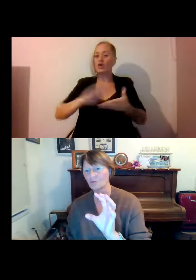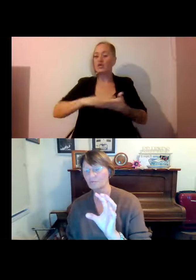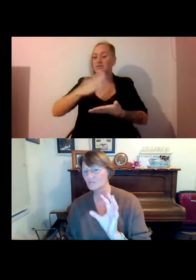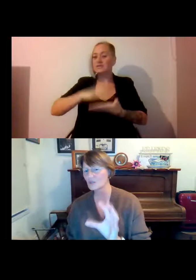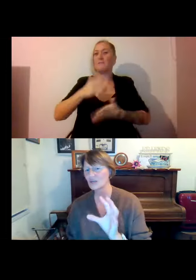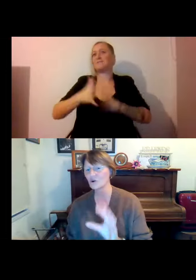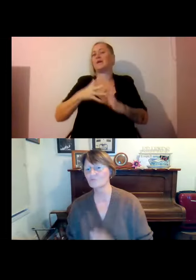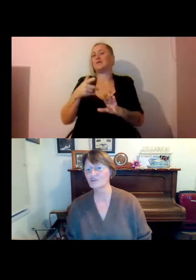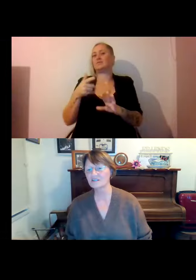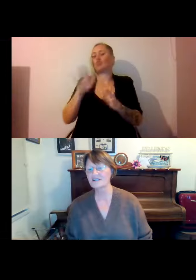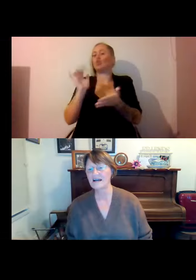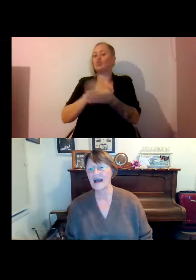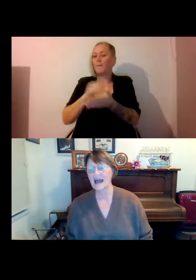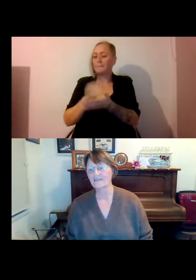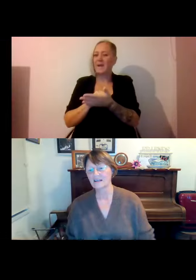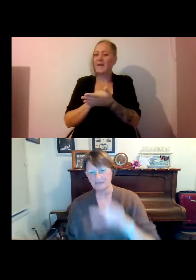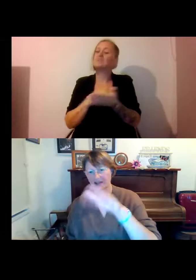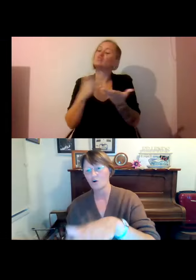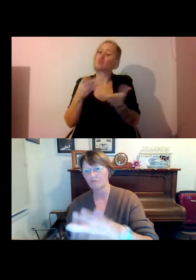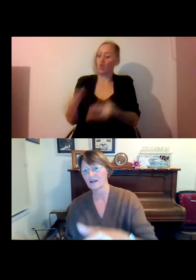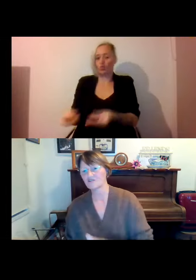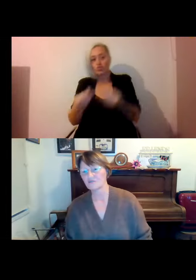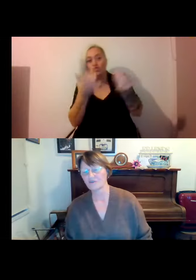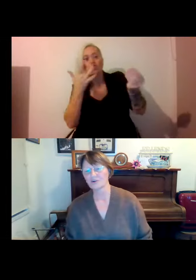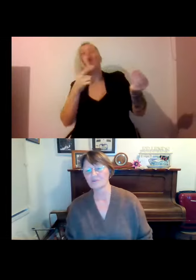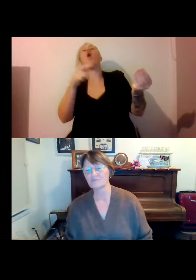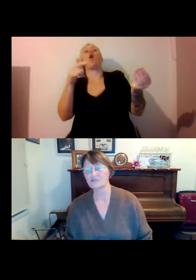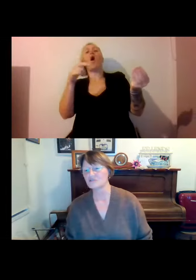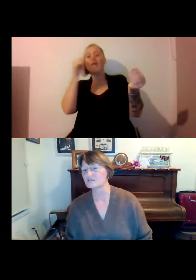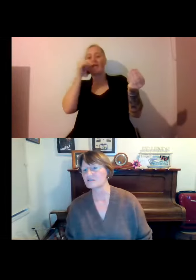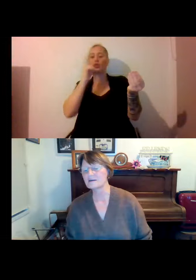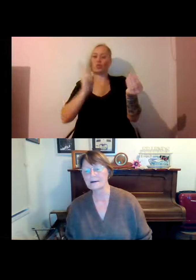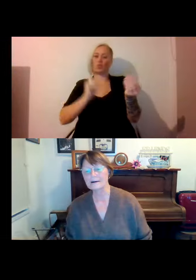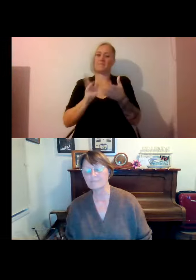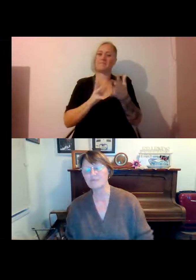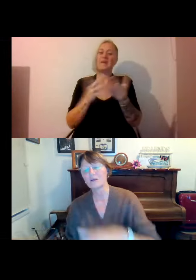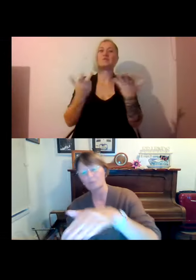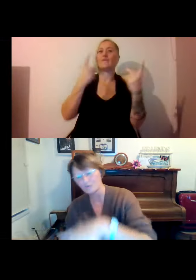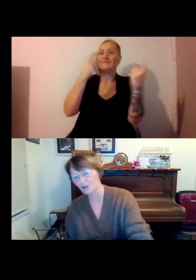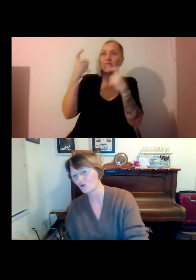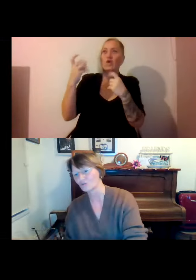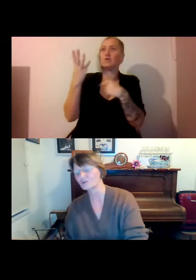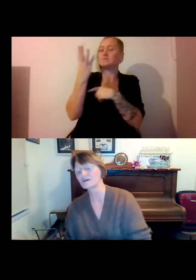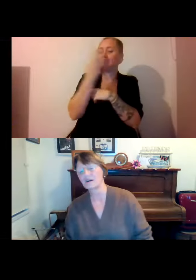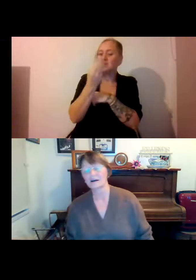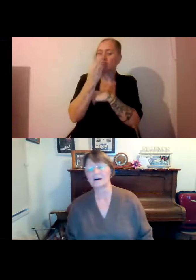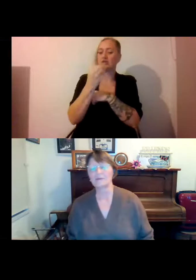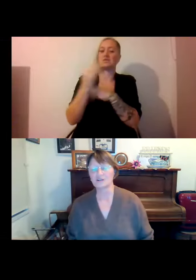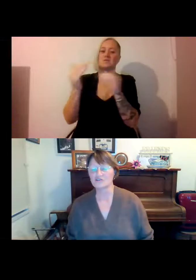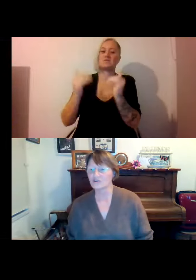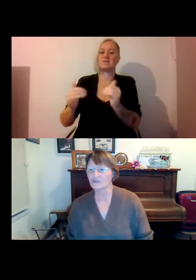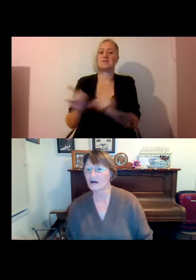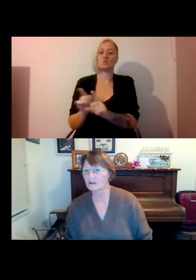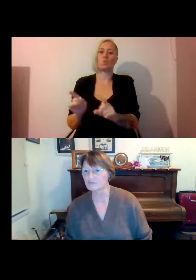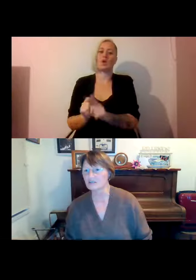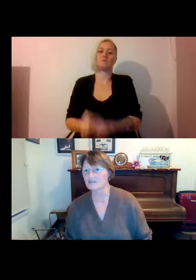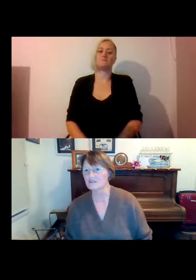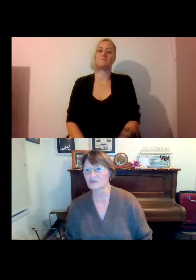an object, and then that whole range of photos, pictures, moving on